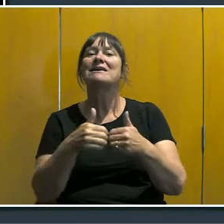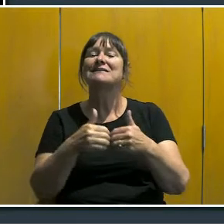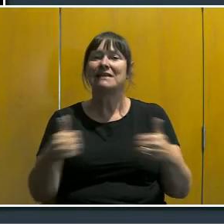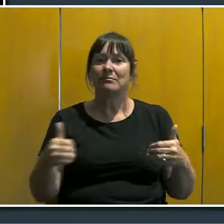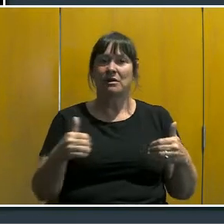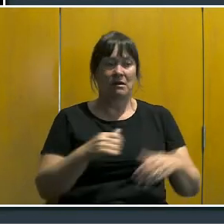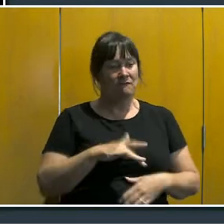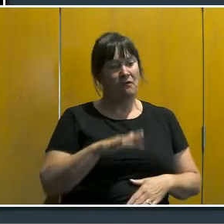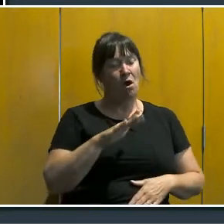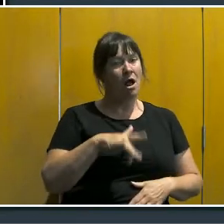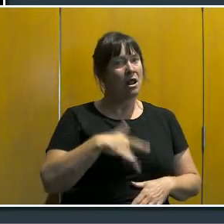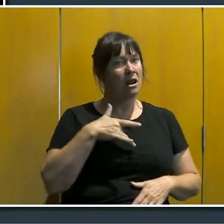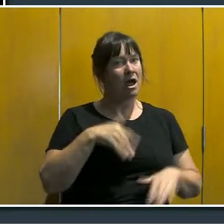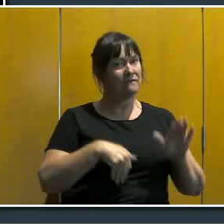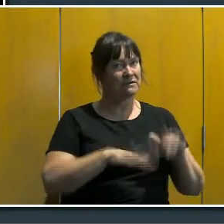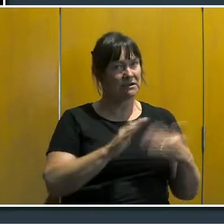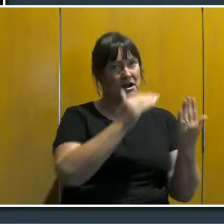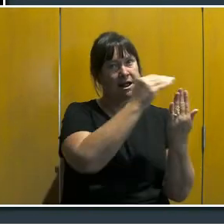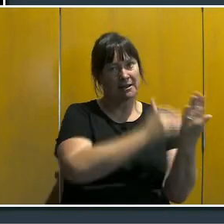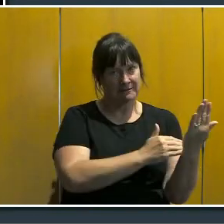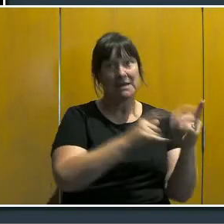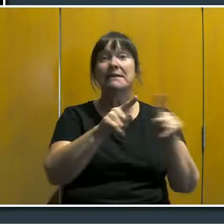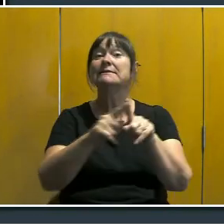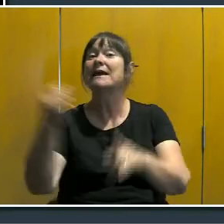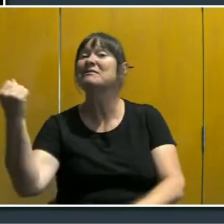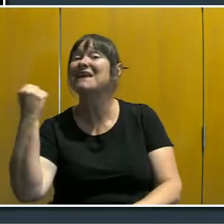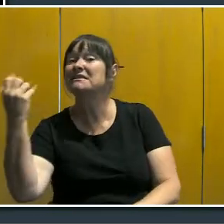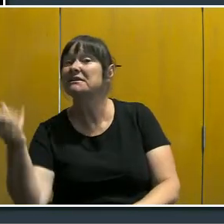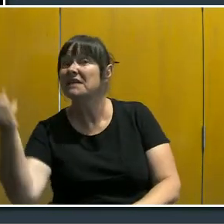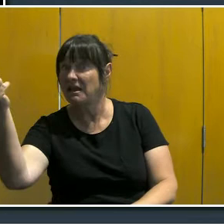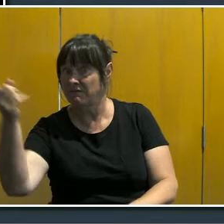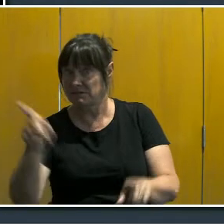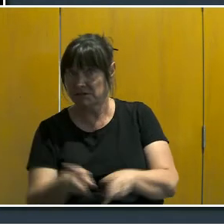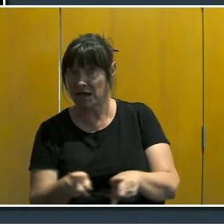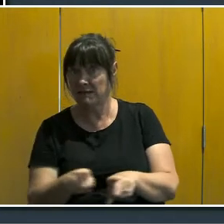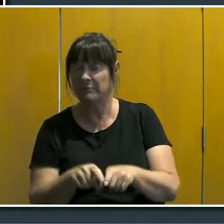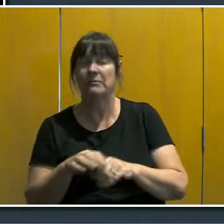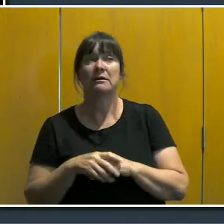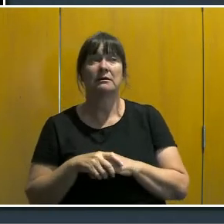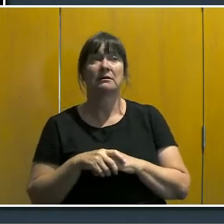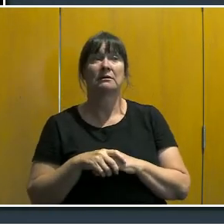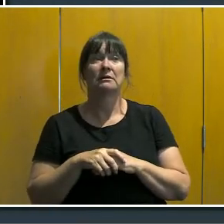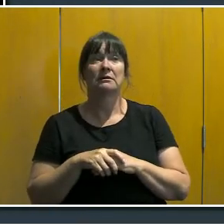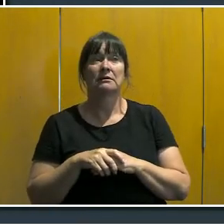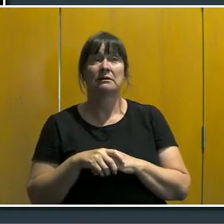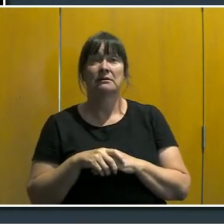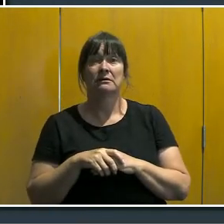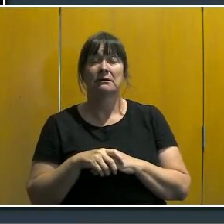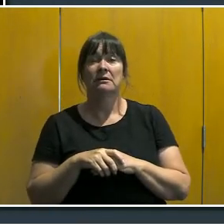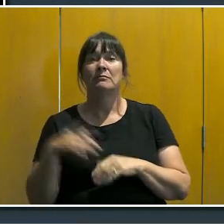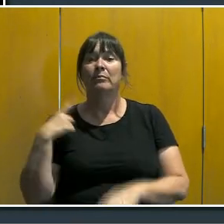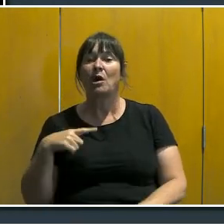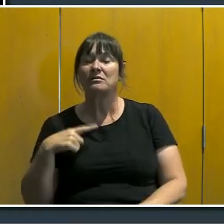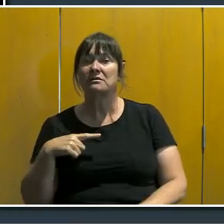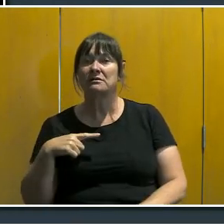for lifestyle blocks, just as in Hastings District Council? This may help solve what appears to be a quandary on the part of the NCC